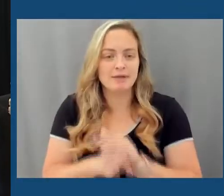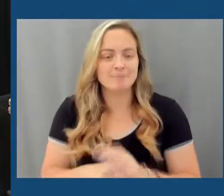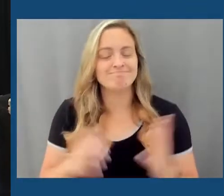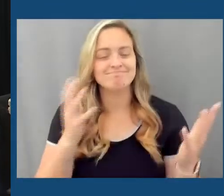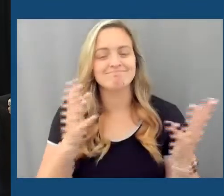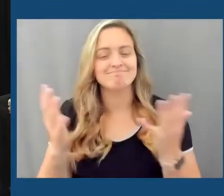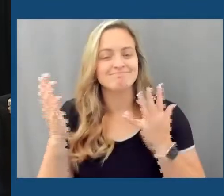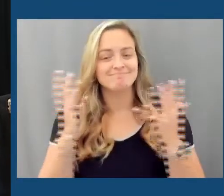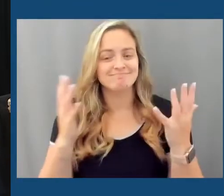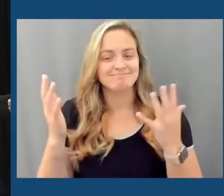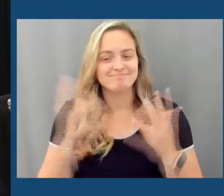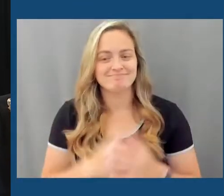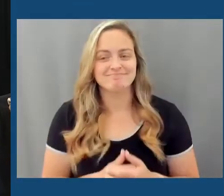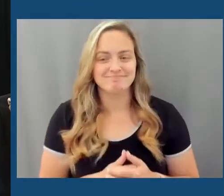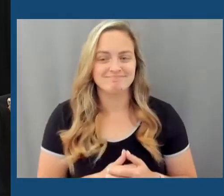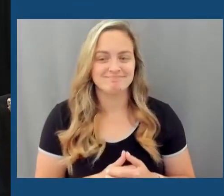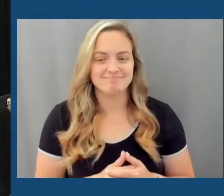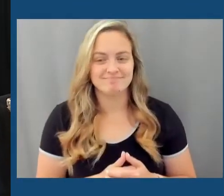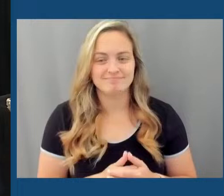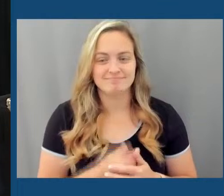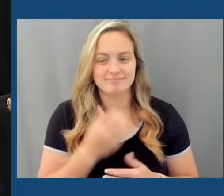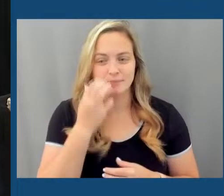here.